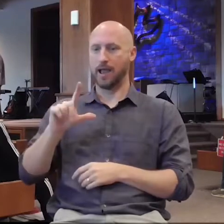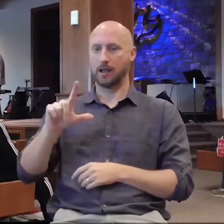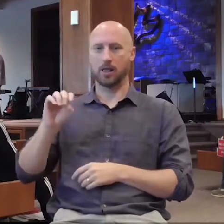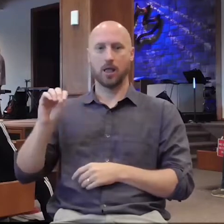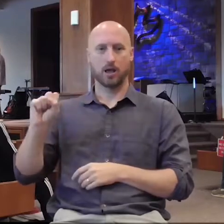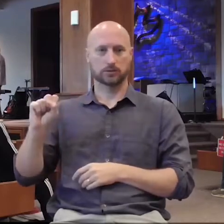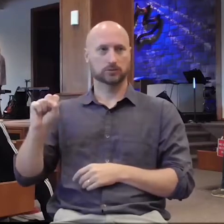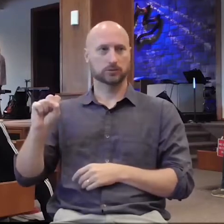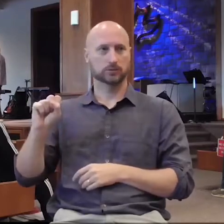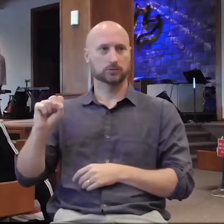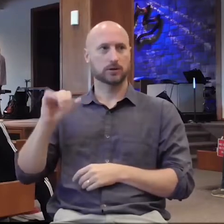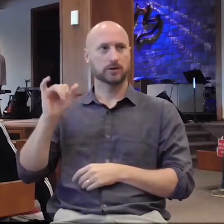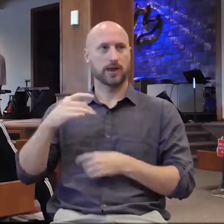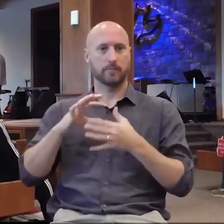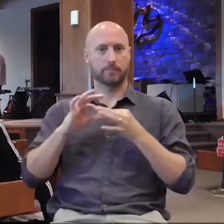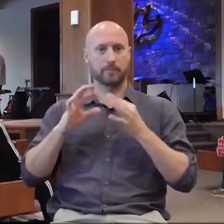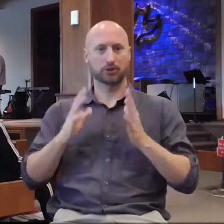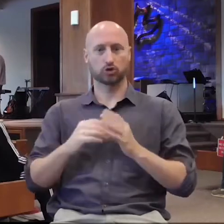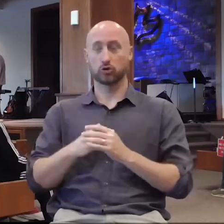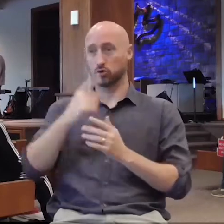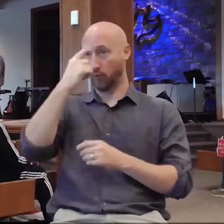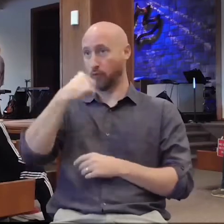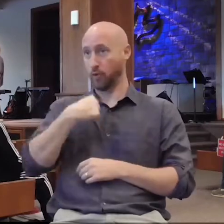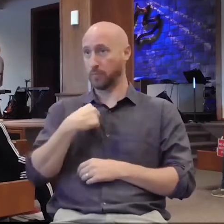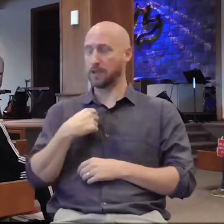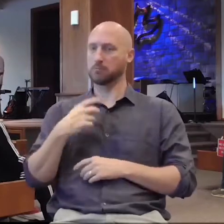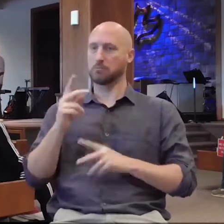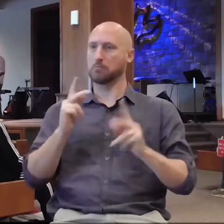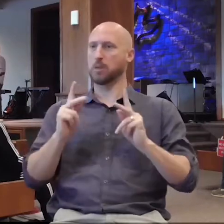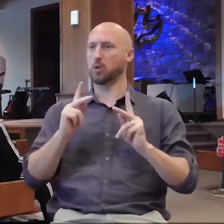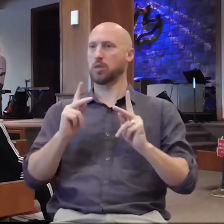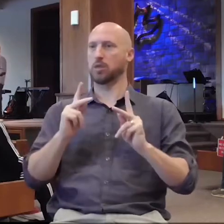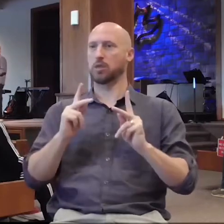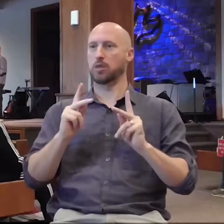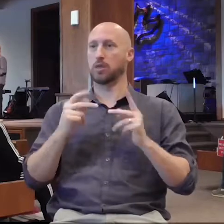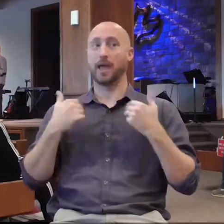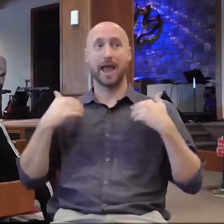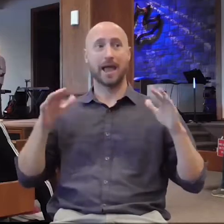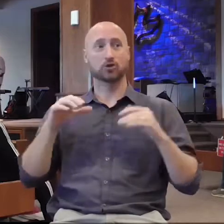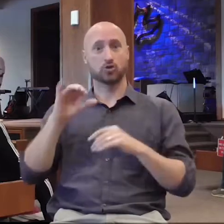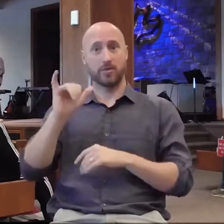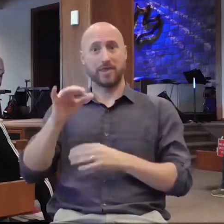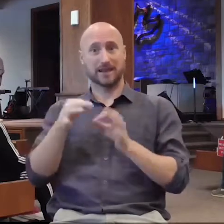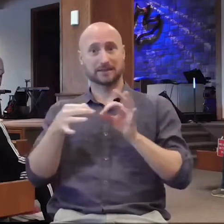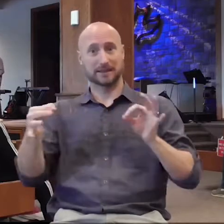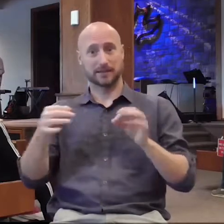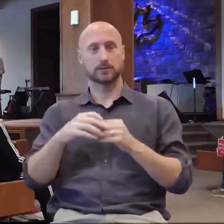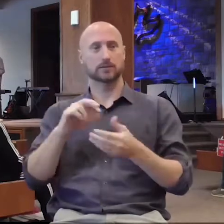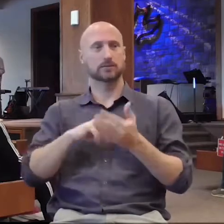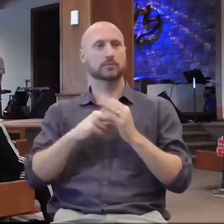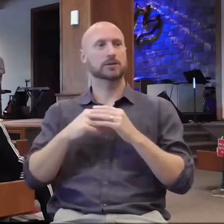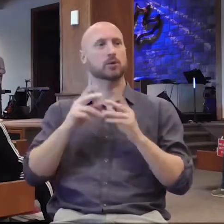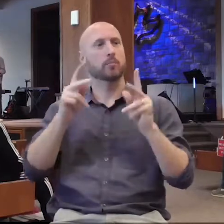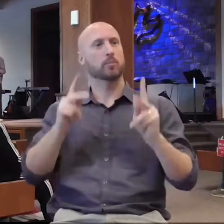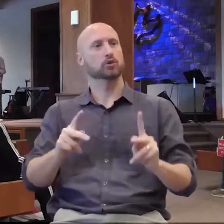these, to me at least, my own distorted opinion, these are humans. Angels don't need mail from